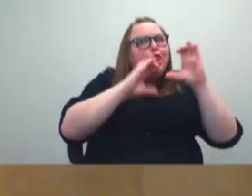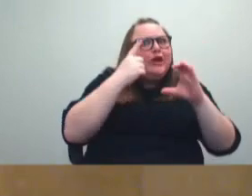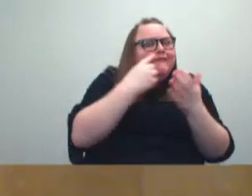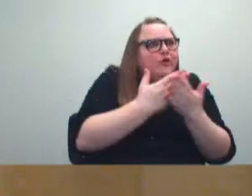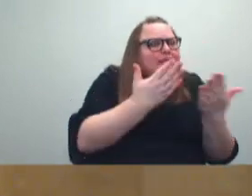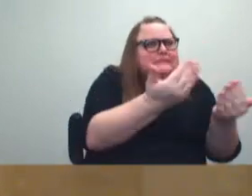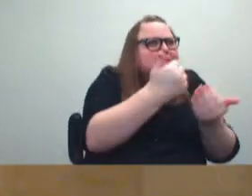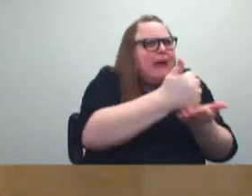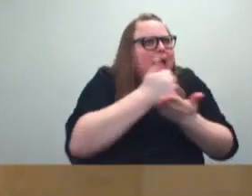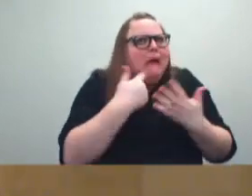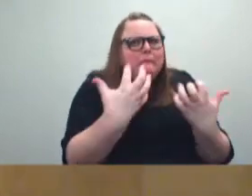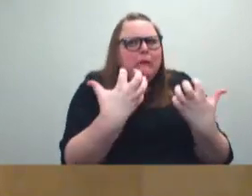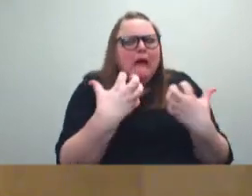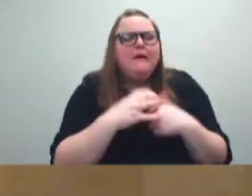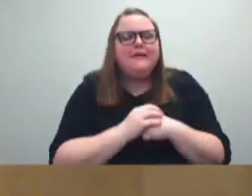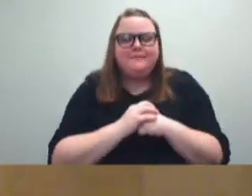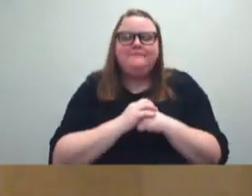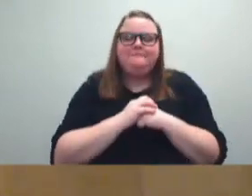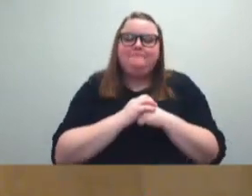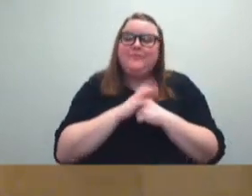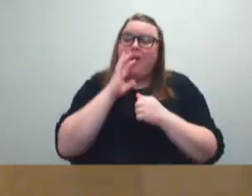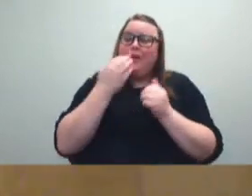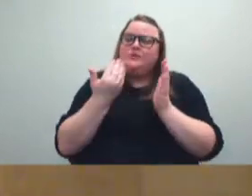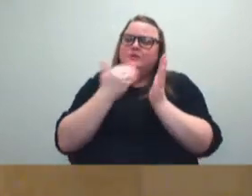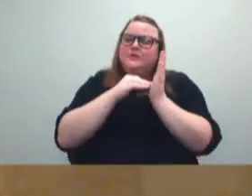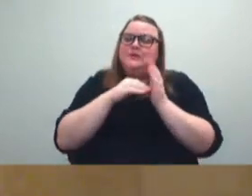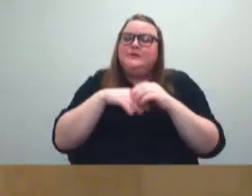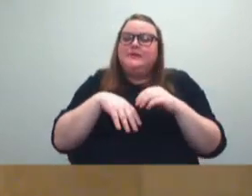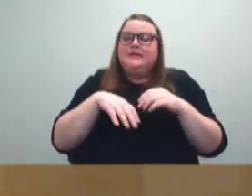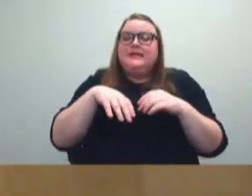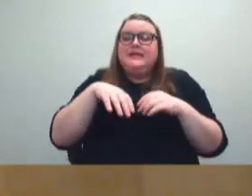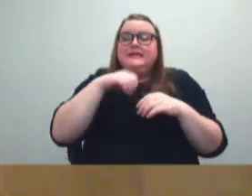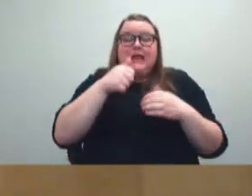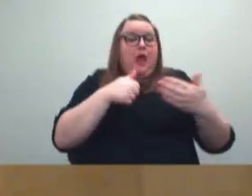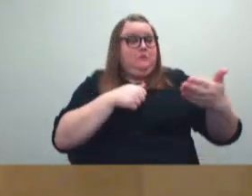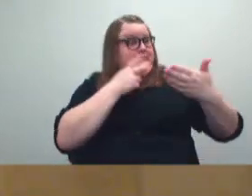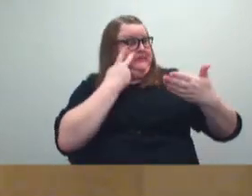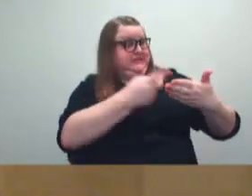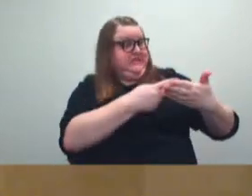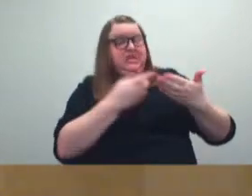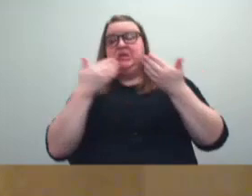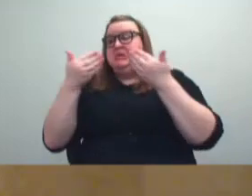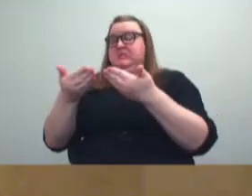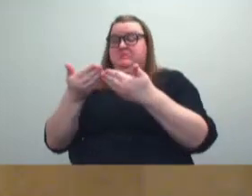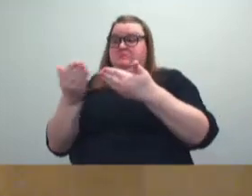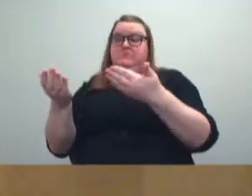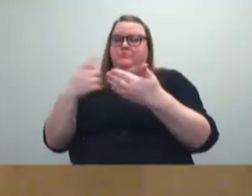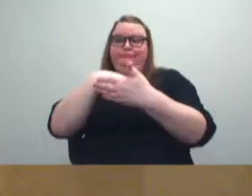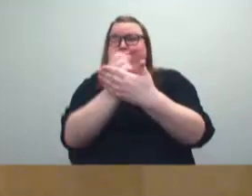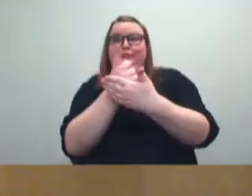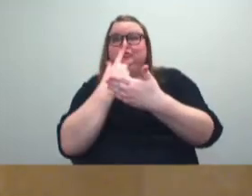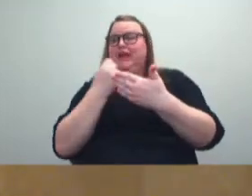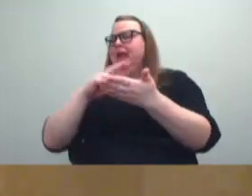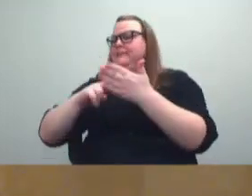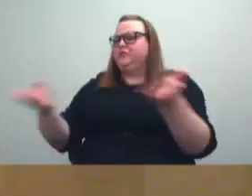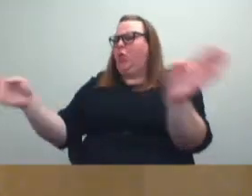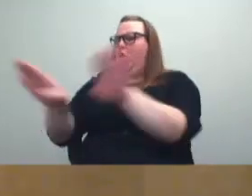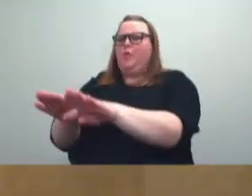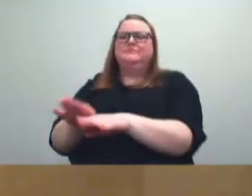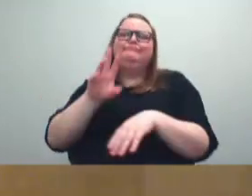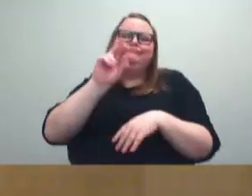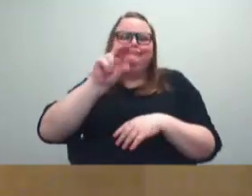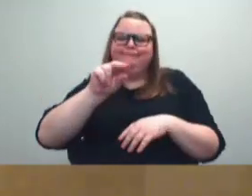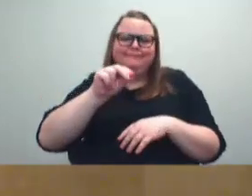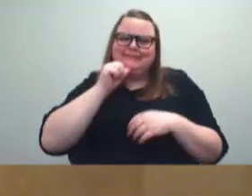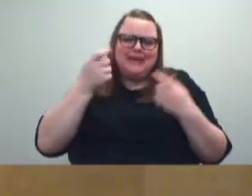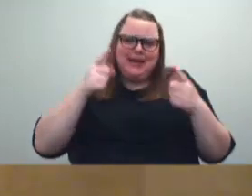be, hey, we get here, we close something down. That is not what this is for. But it is to give them a tell, to say, you need to be paying attention. And once we get